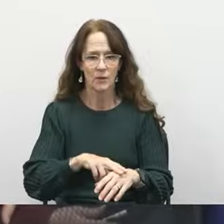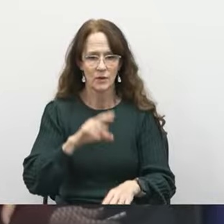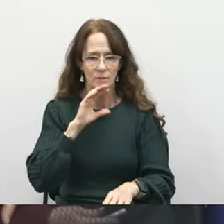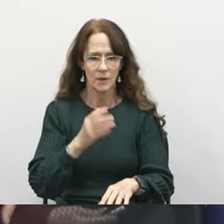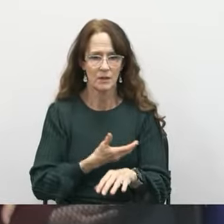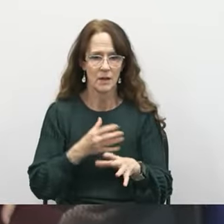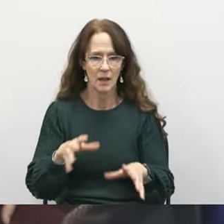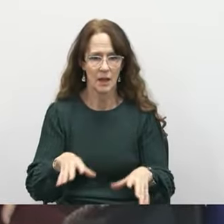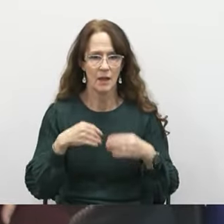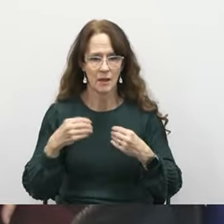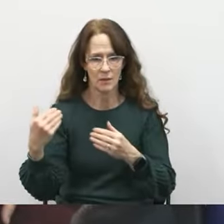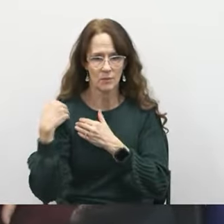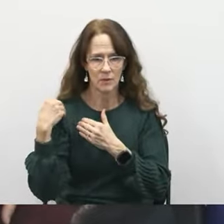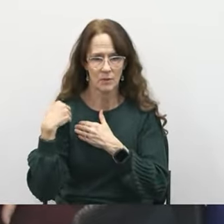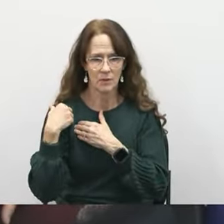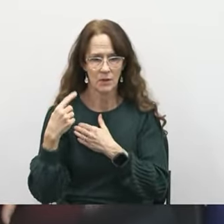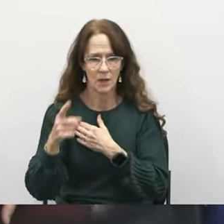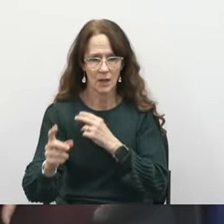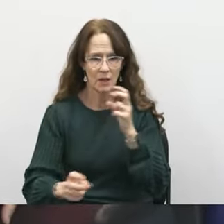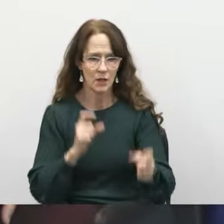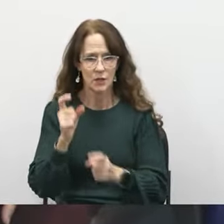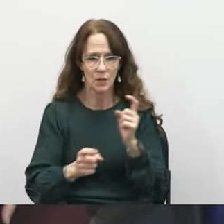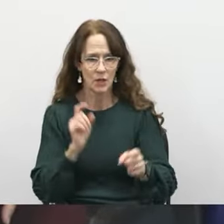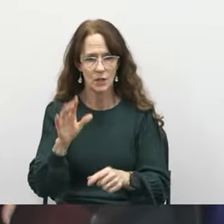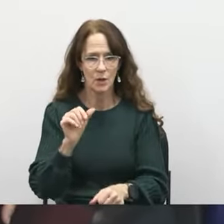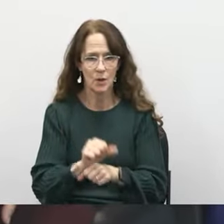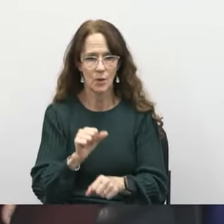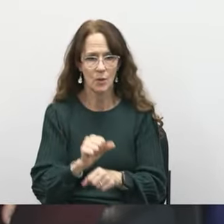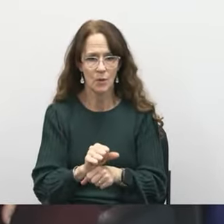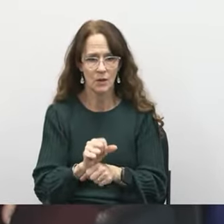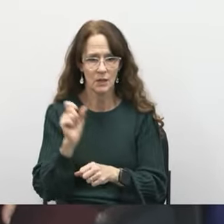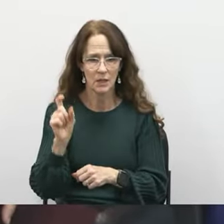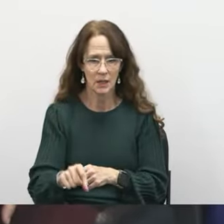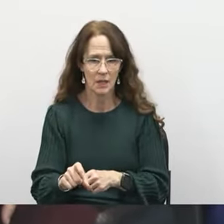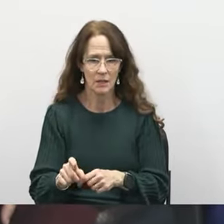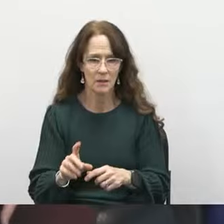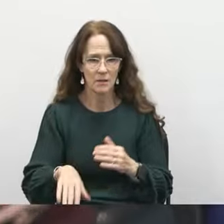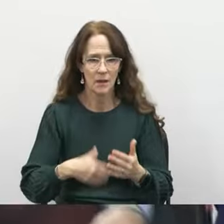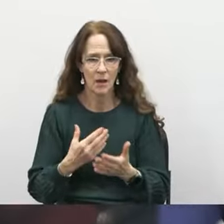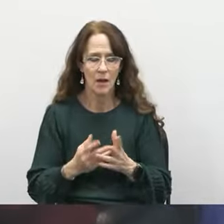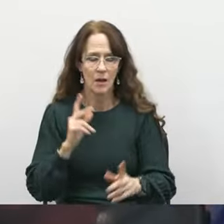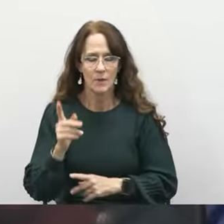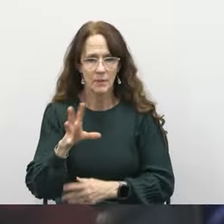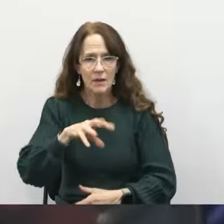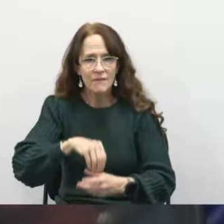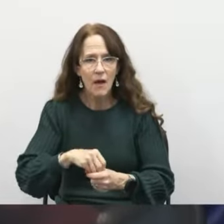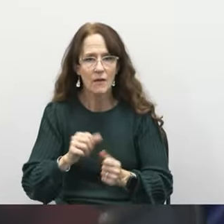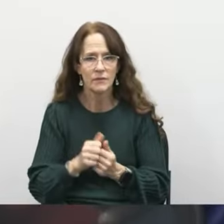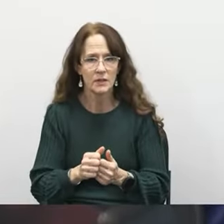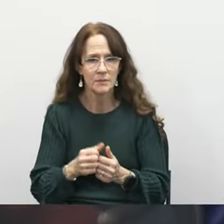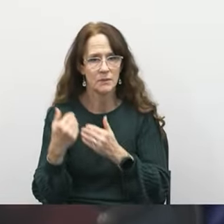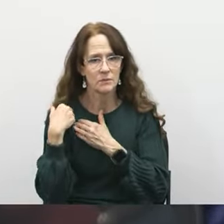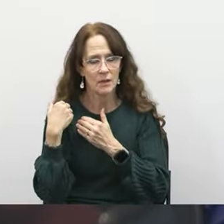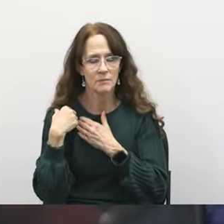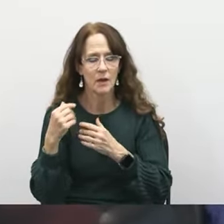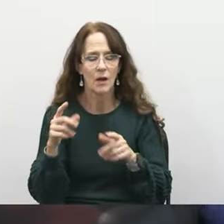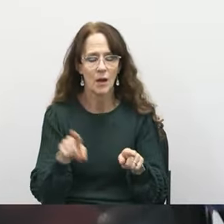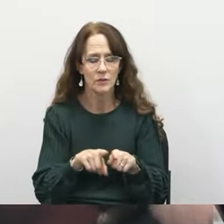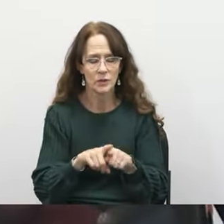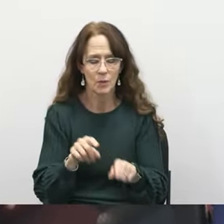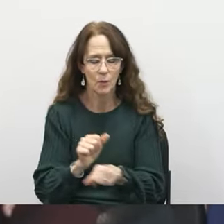take full responsibility because, kid, you got to turn in your assignments, but all parties are involved, need to be held accountable, and we need to